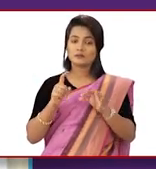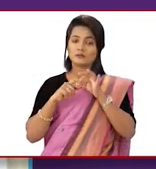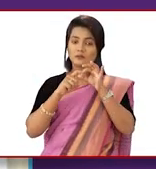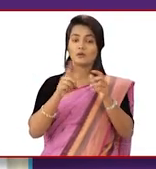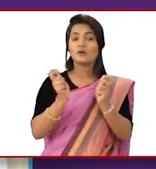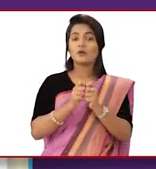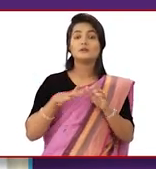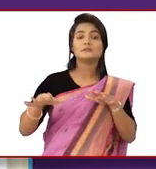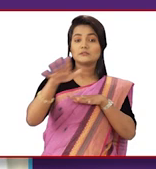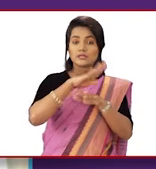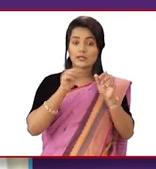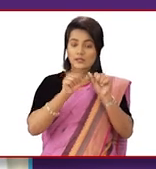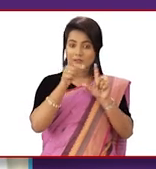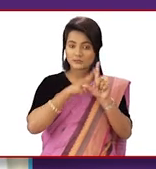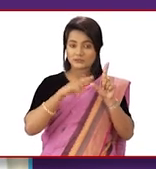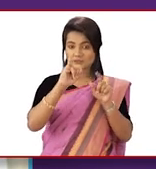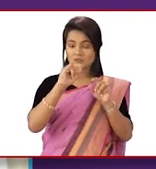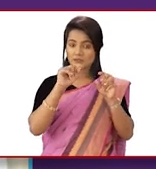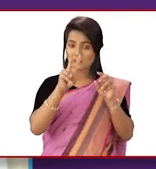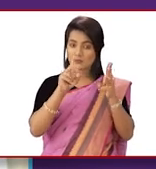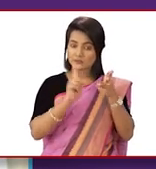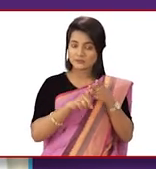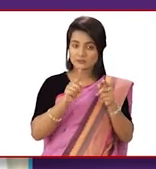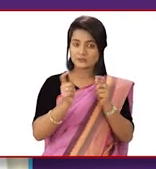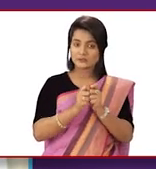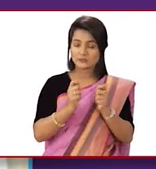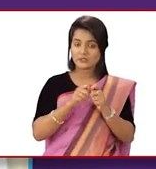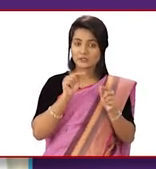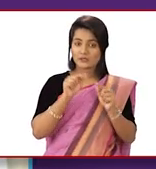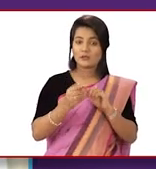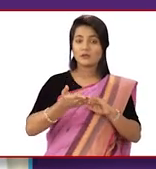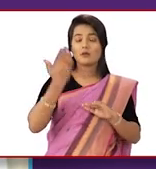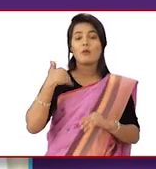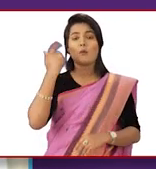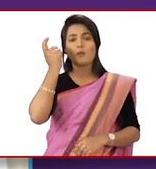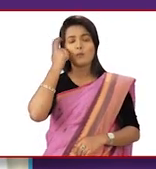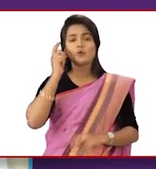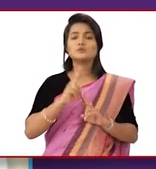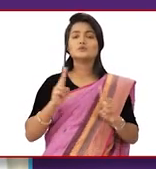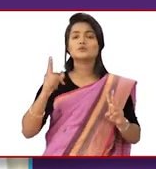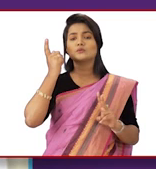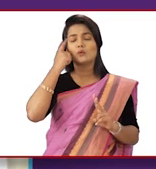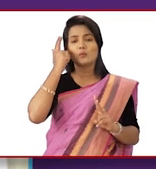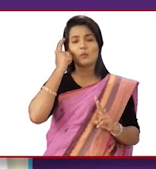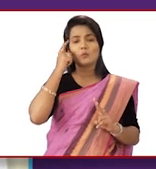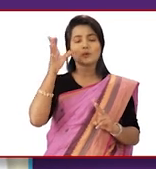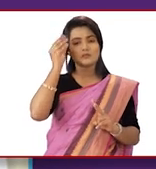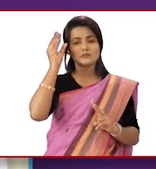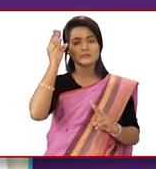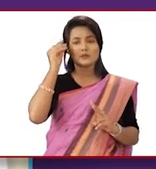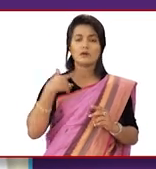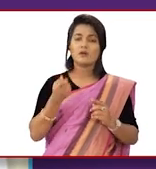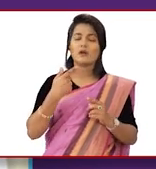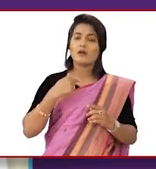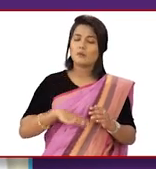made us become allies? I think very simple. It was sort of a common sense, because while growing up, I grew up in a very